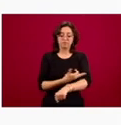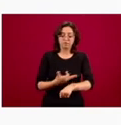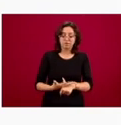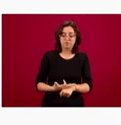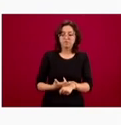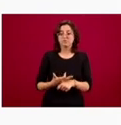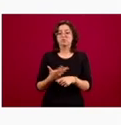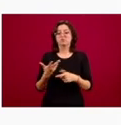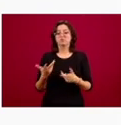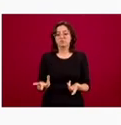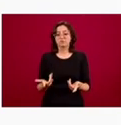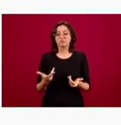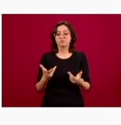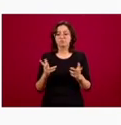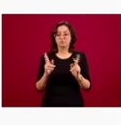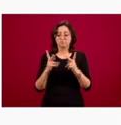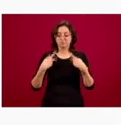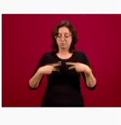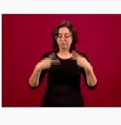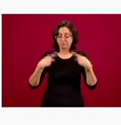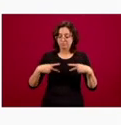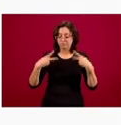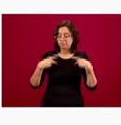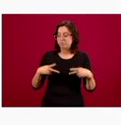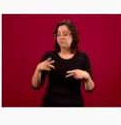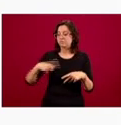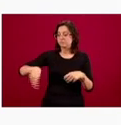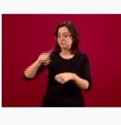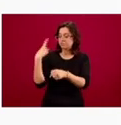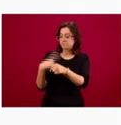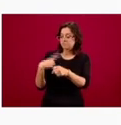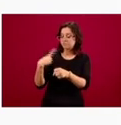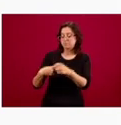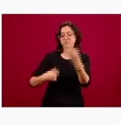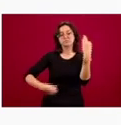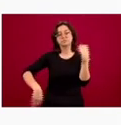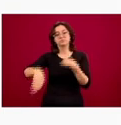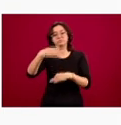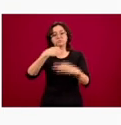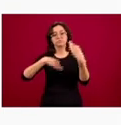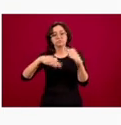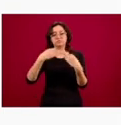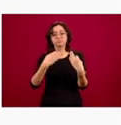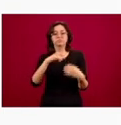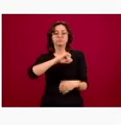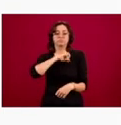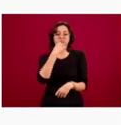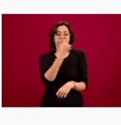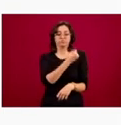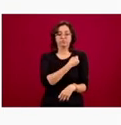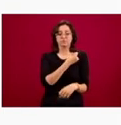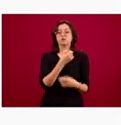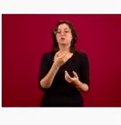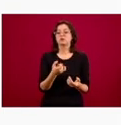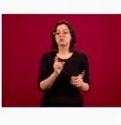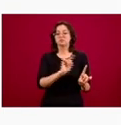people who are infected by COVID-19, the people who take care of the infected patients, and all the health